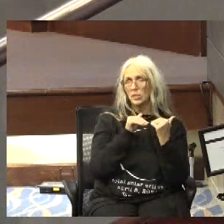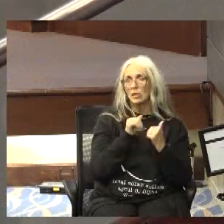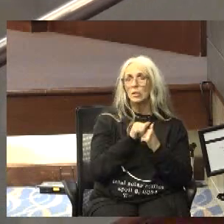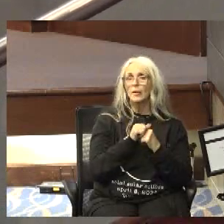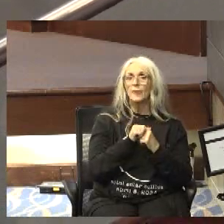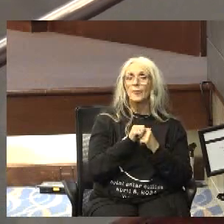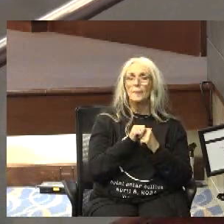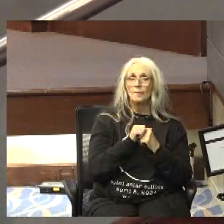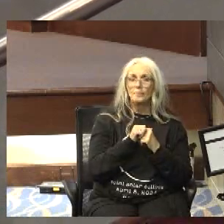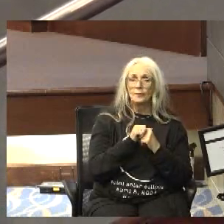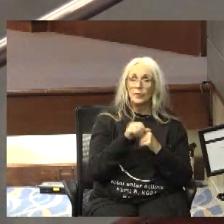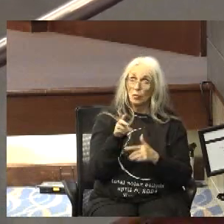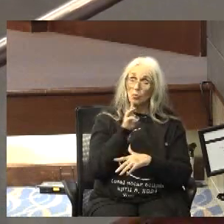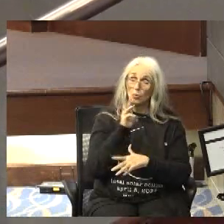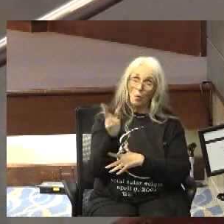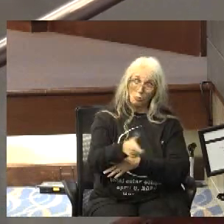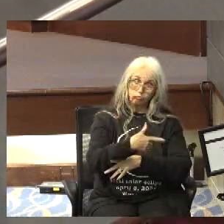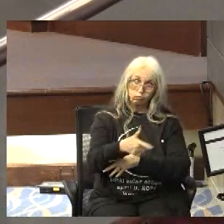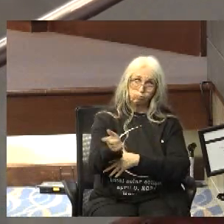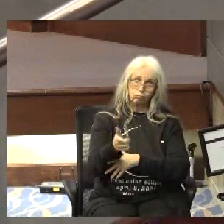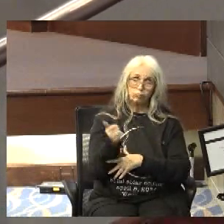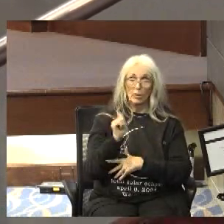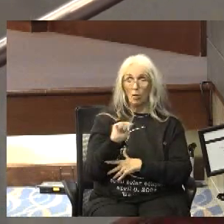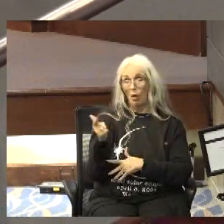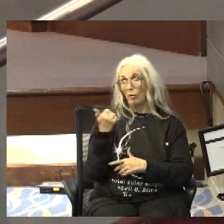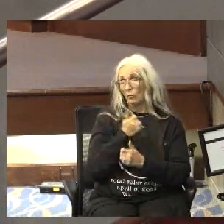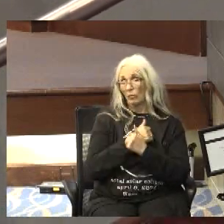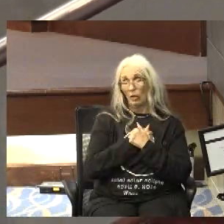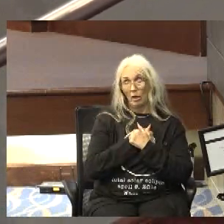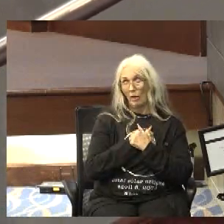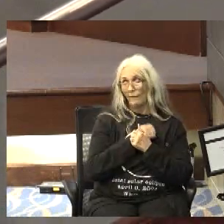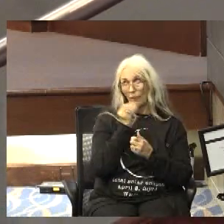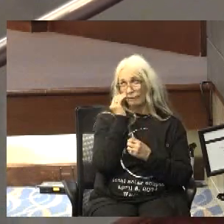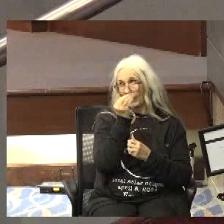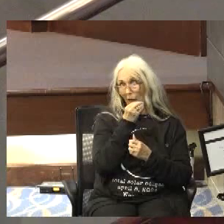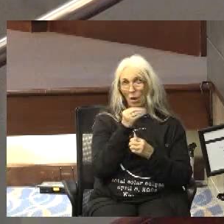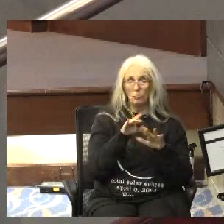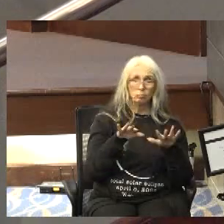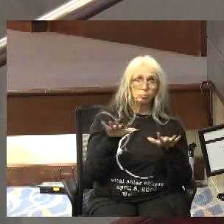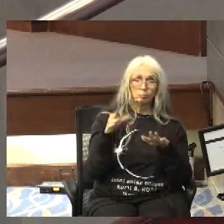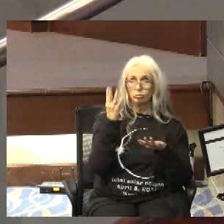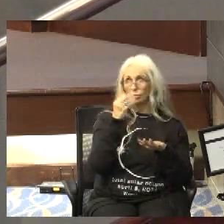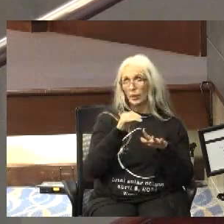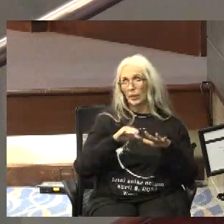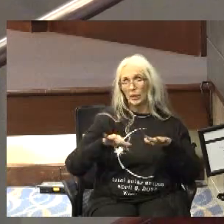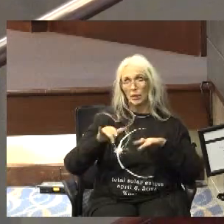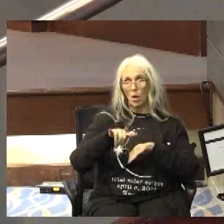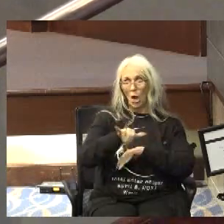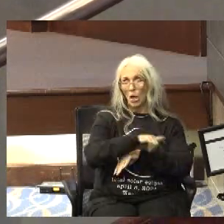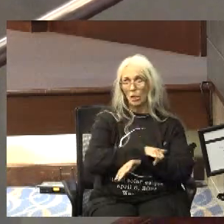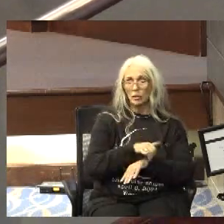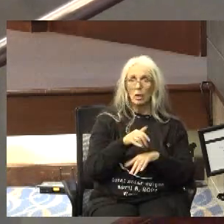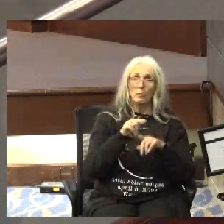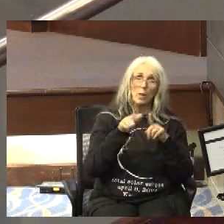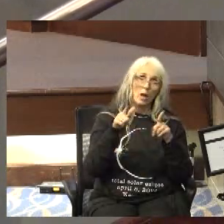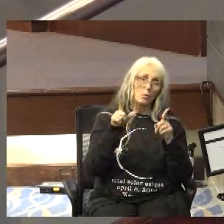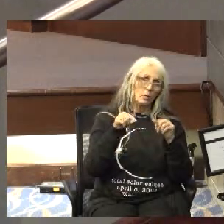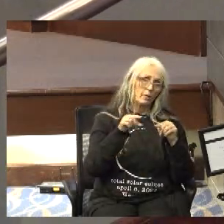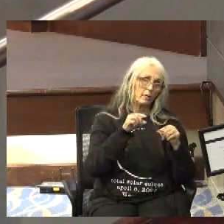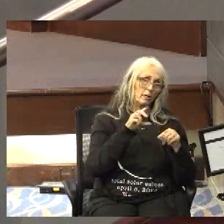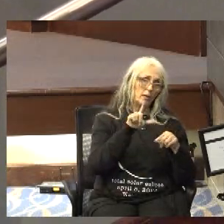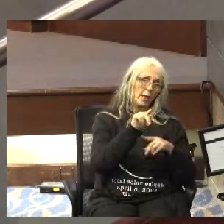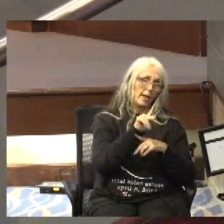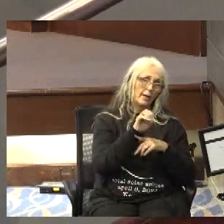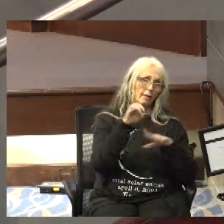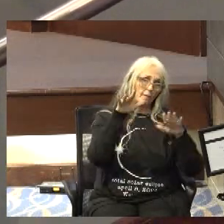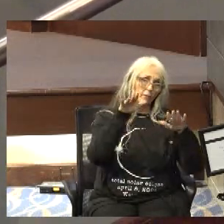irrigation watering, although we all love flower beds and lawns and things to look great, you know, when the lake starts falling, you